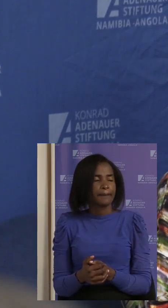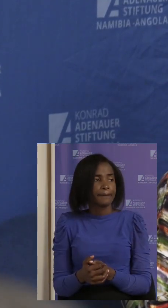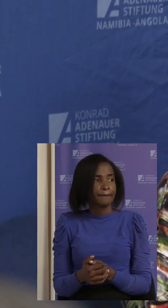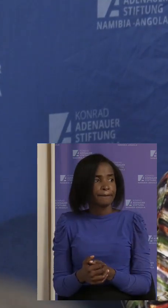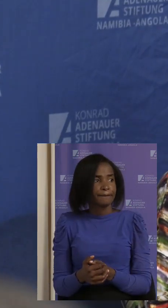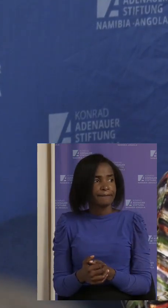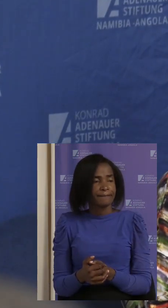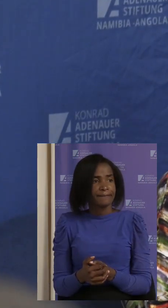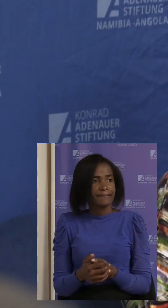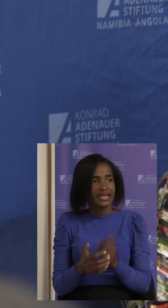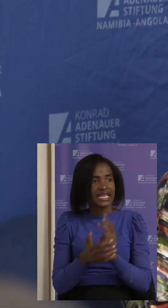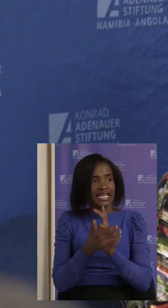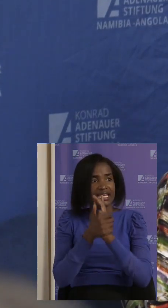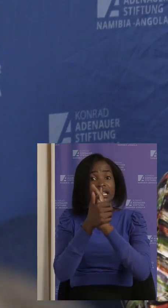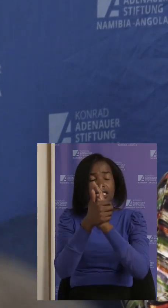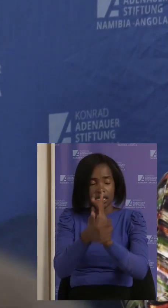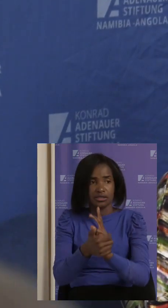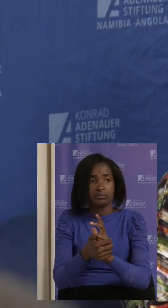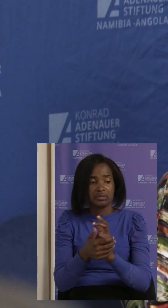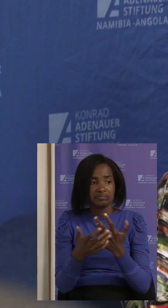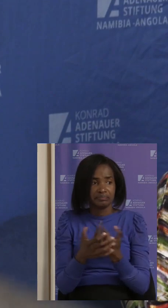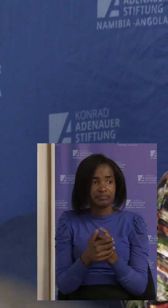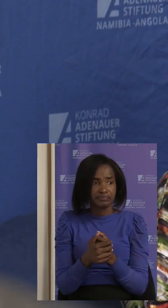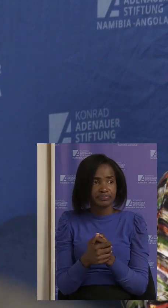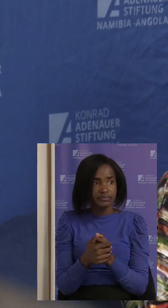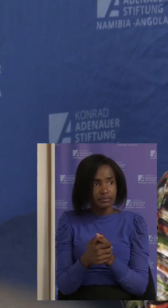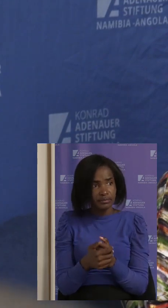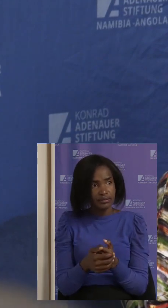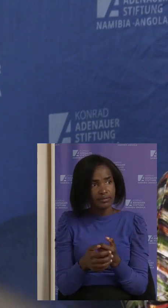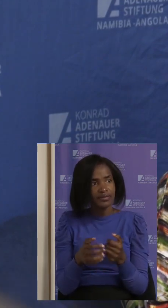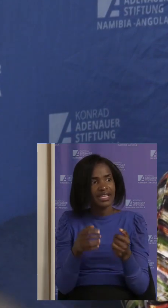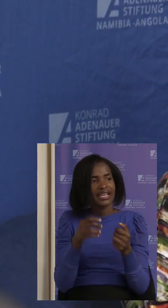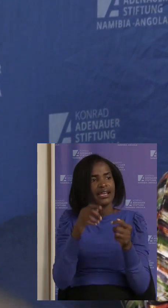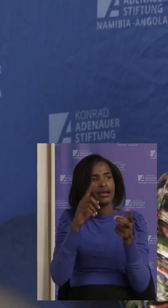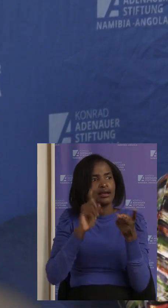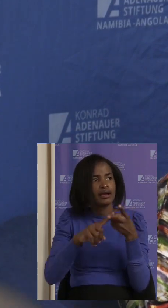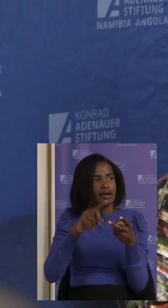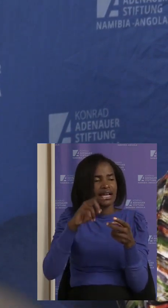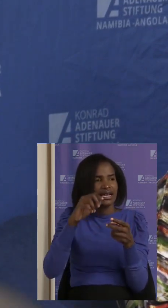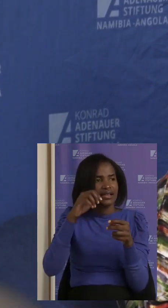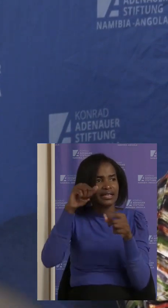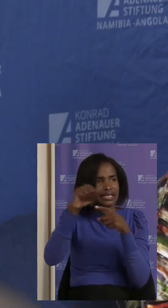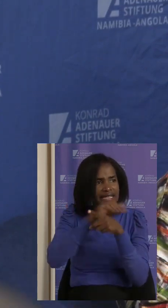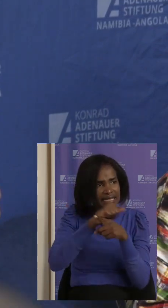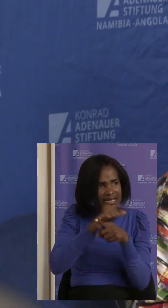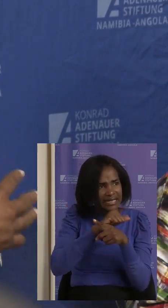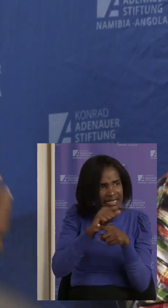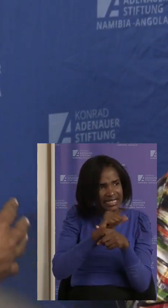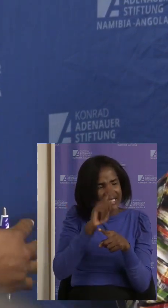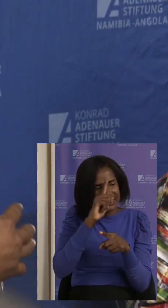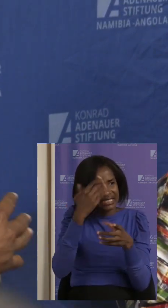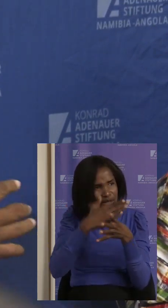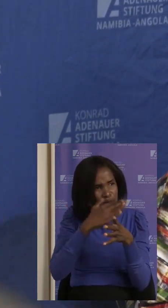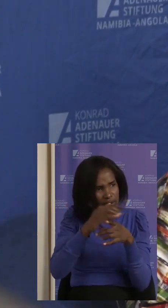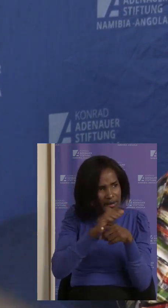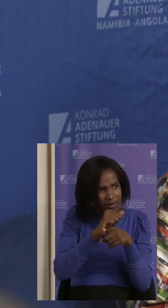The other component is the issues of the in-service training policy. We've been advocating for this. I think that